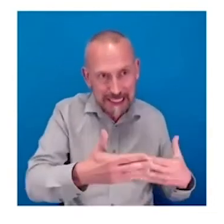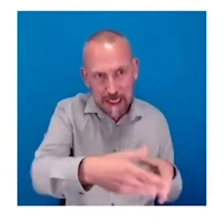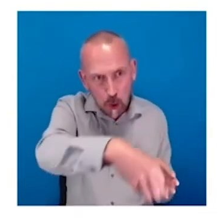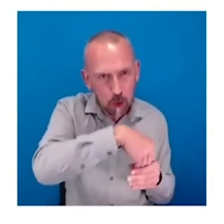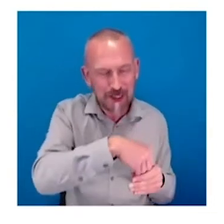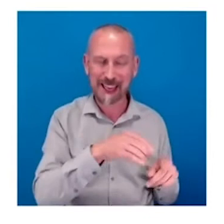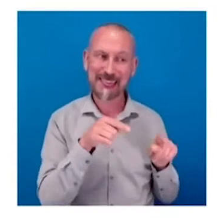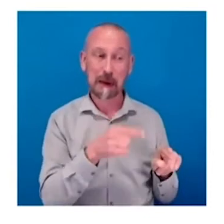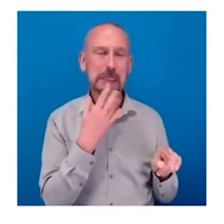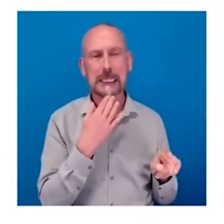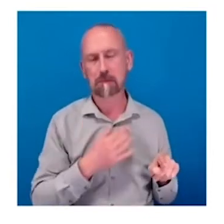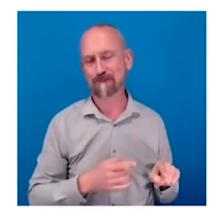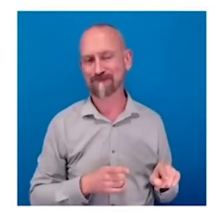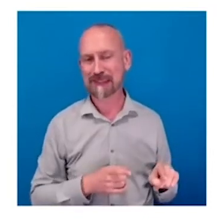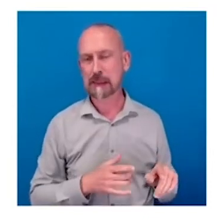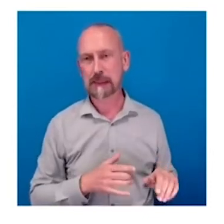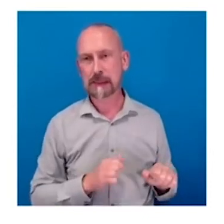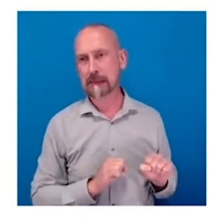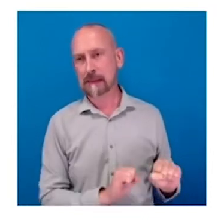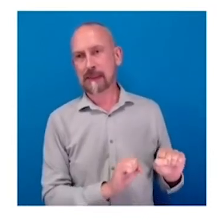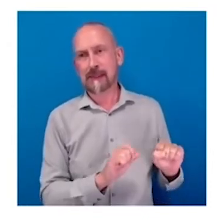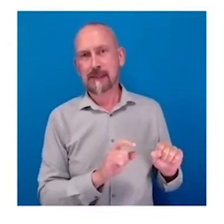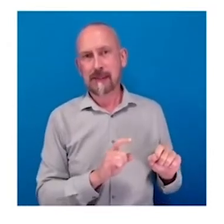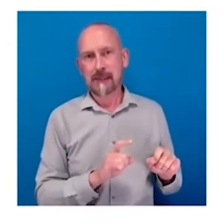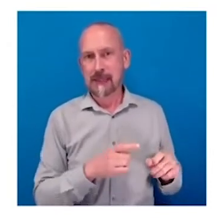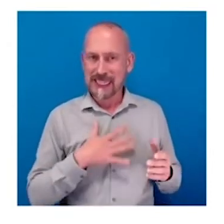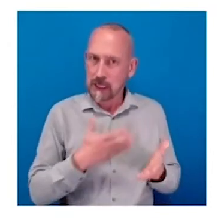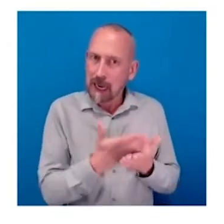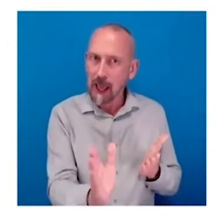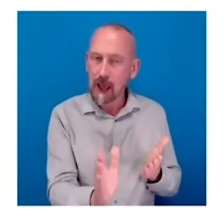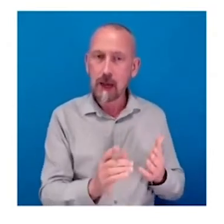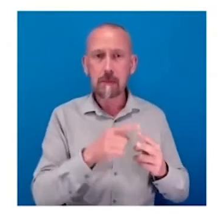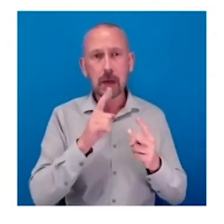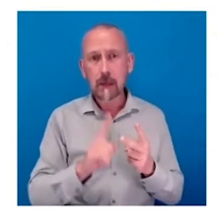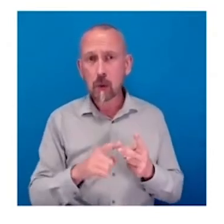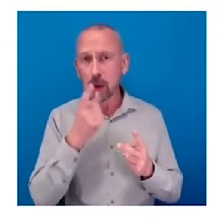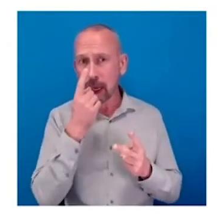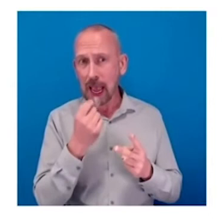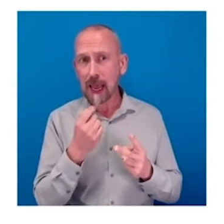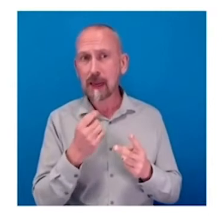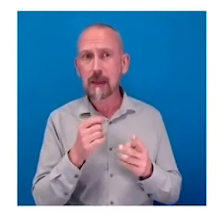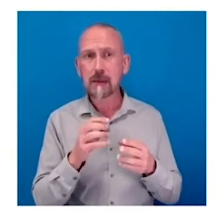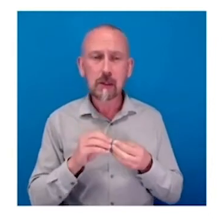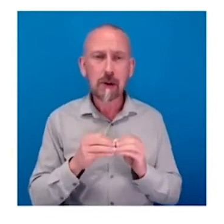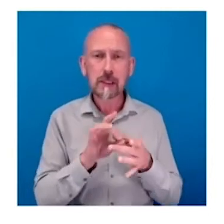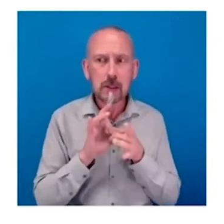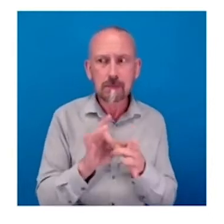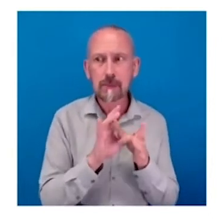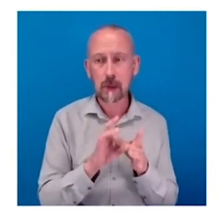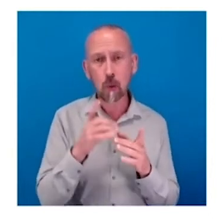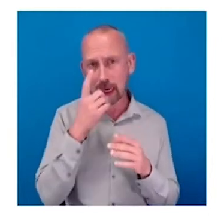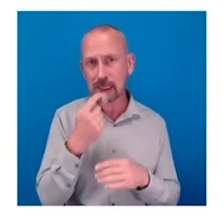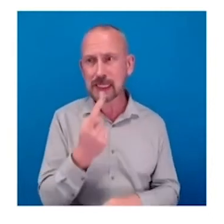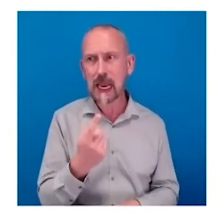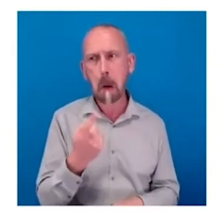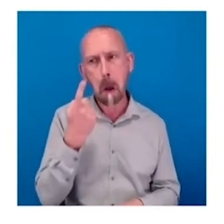that. But I think you can co-create together and say, let's pilot this, but be open about it. You